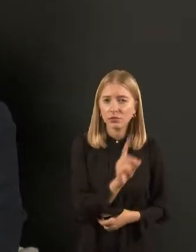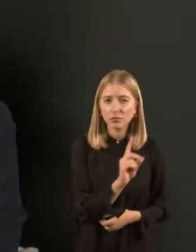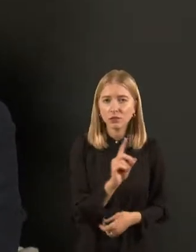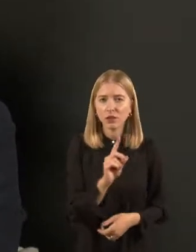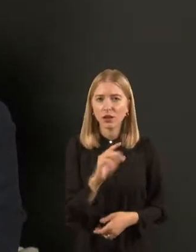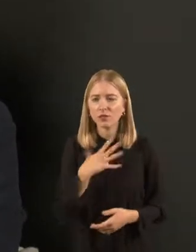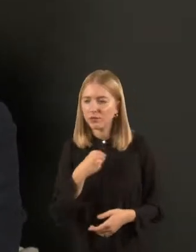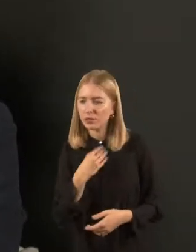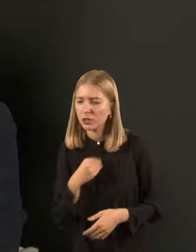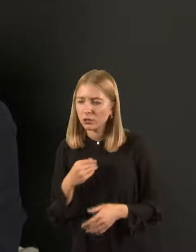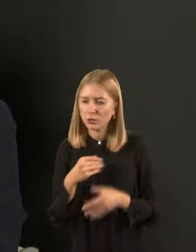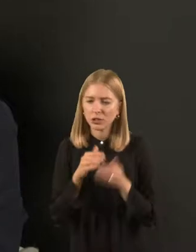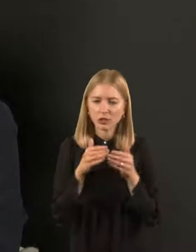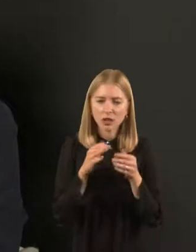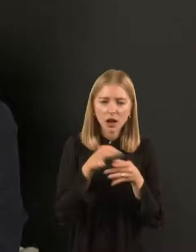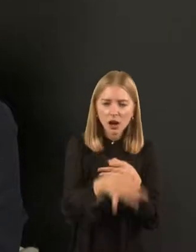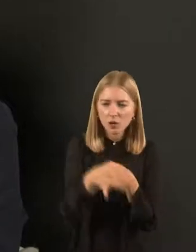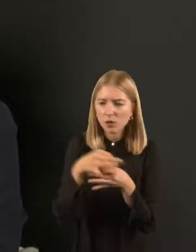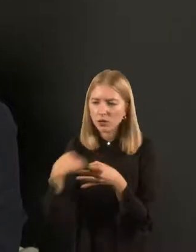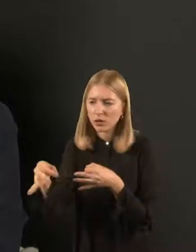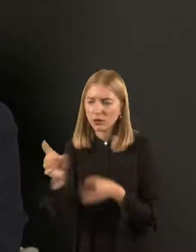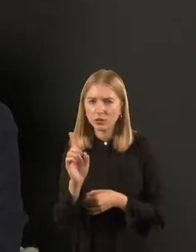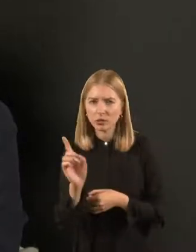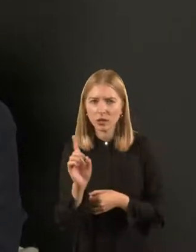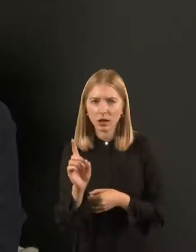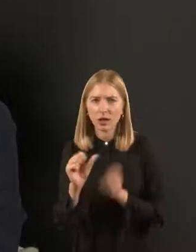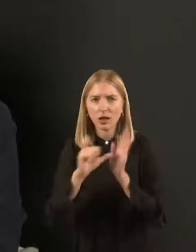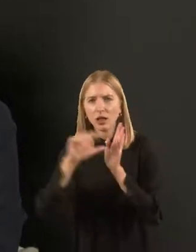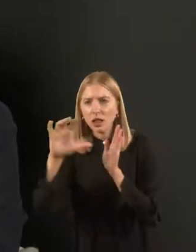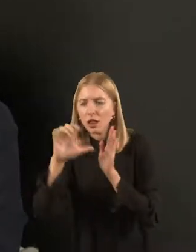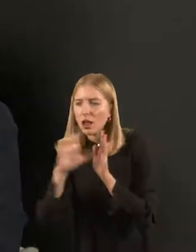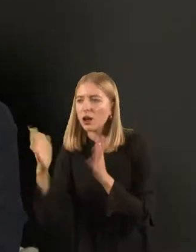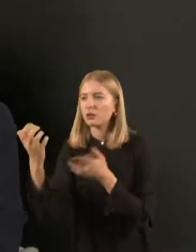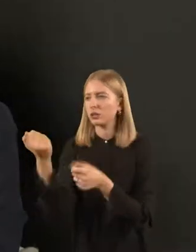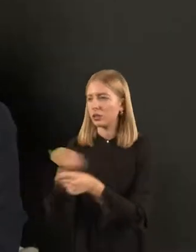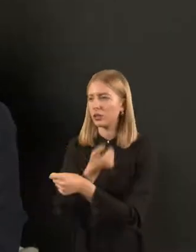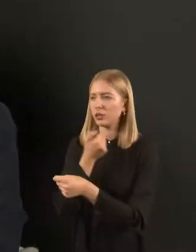some ambitions, not only in Vilnius or Vilnius region,